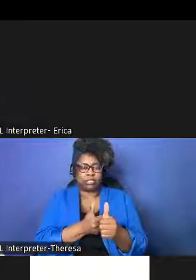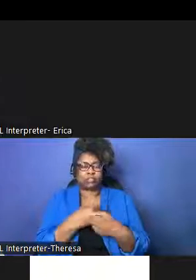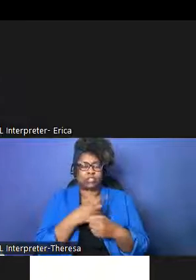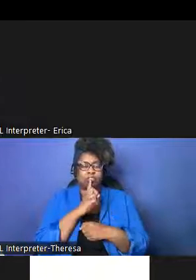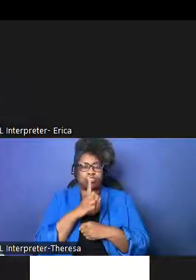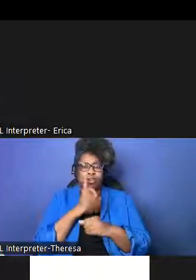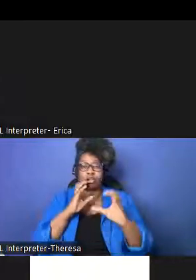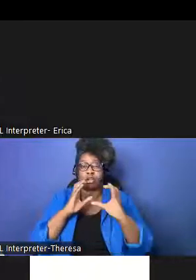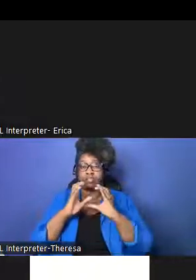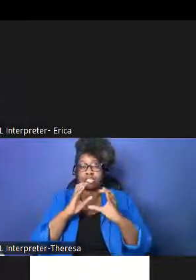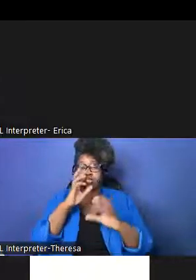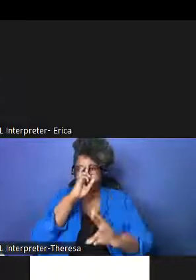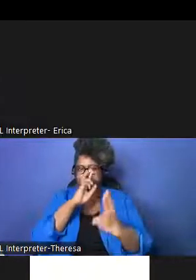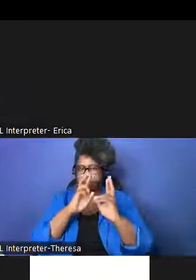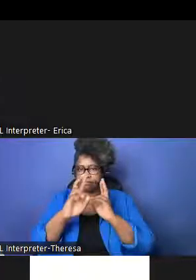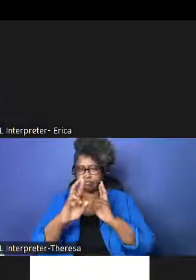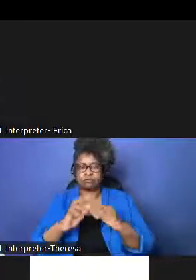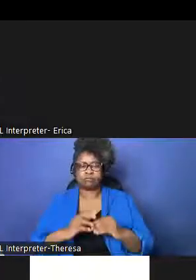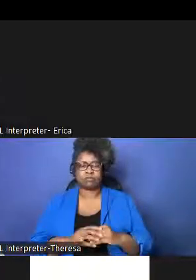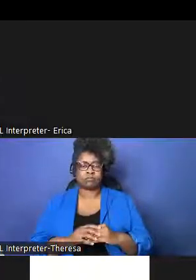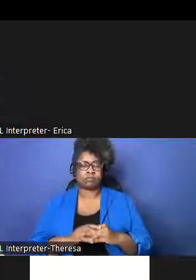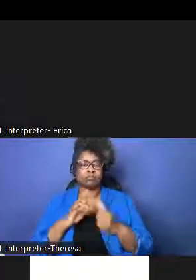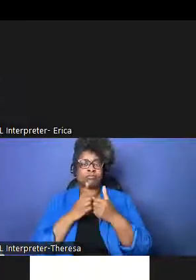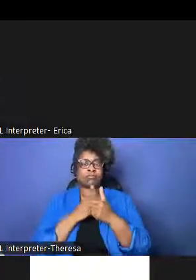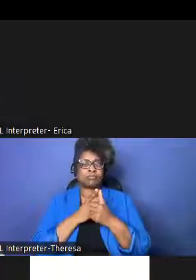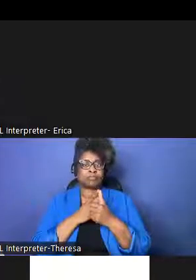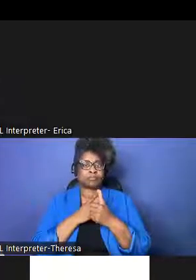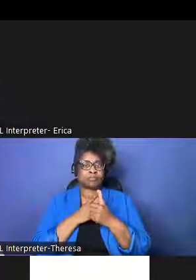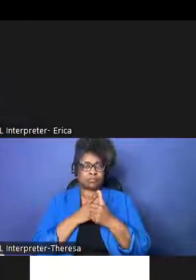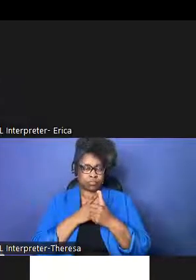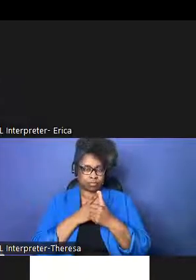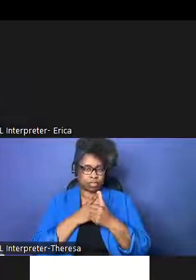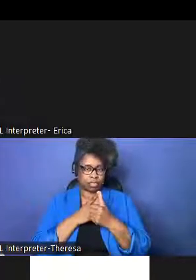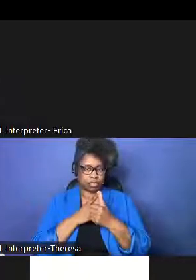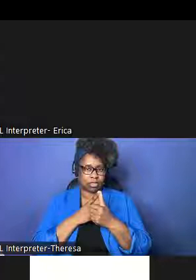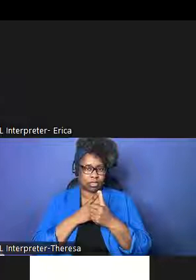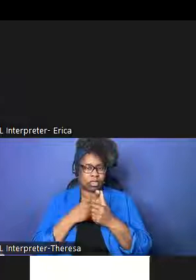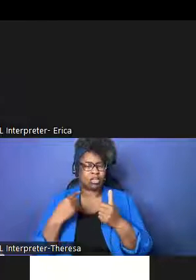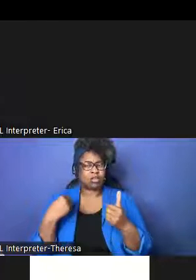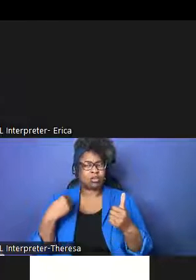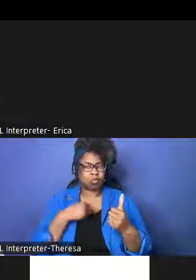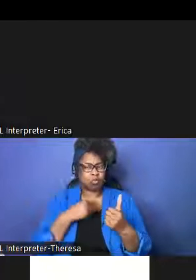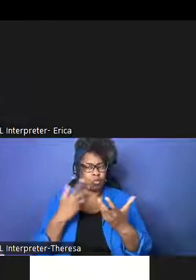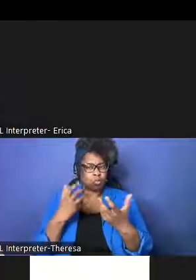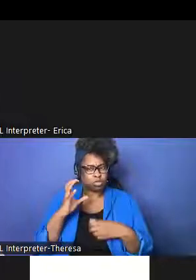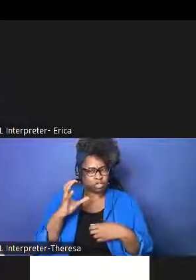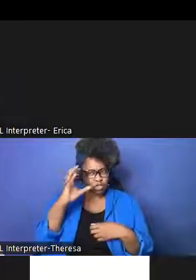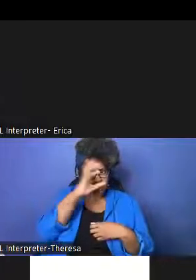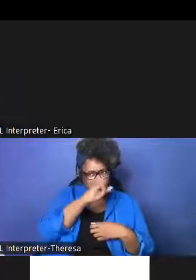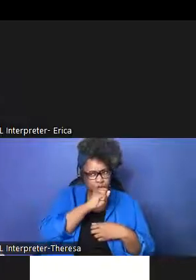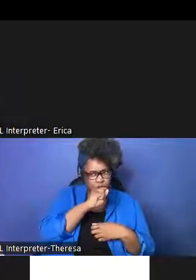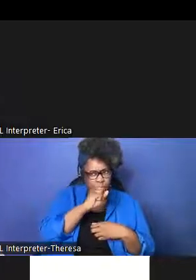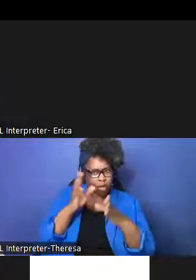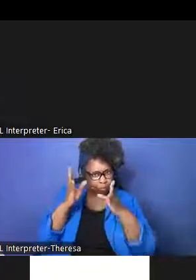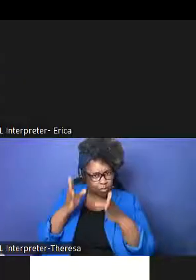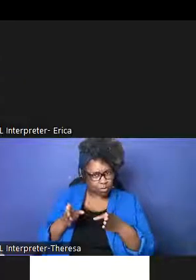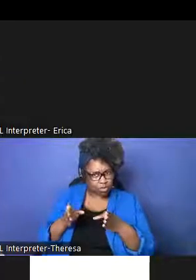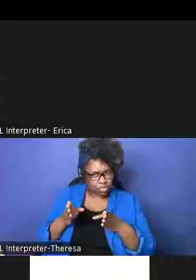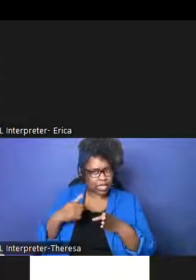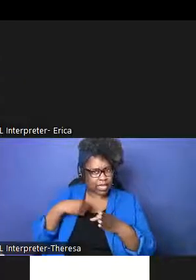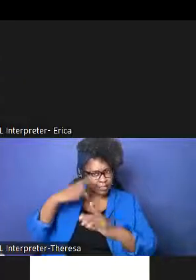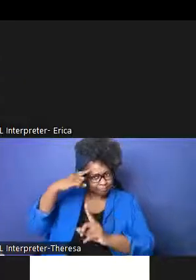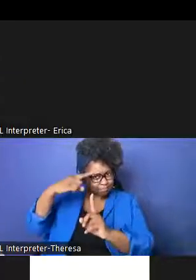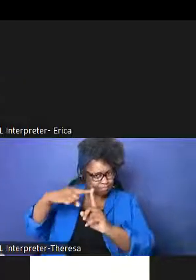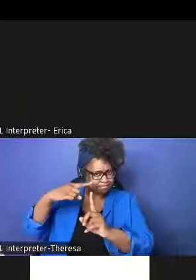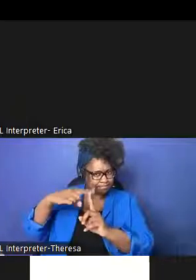discussion. One, let's assume good faith in one another, because we're